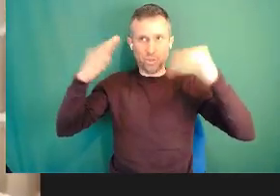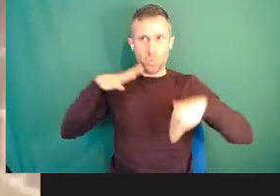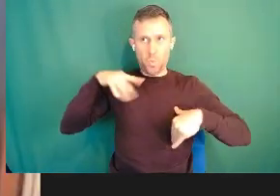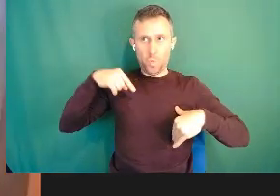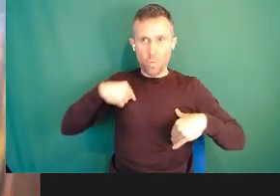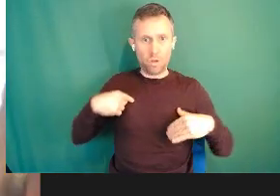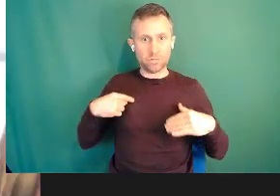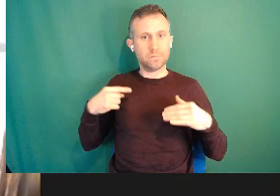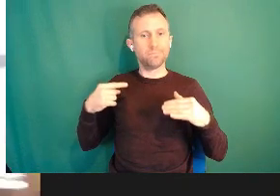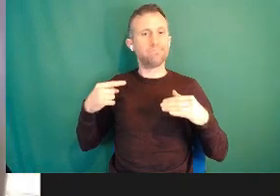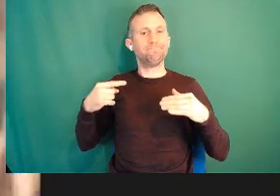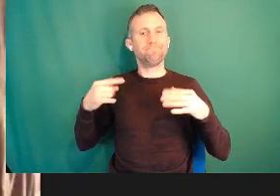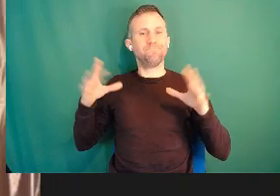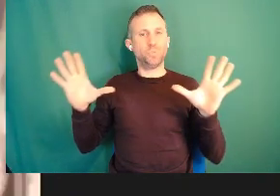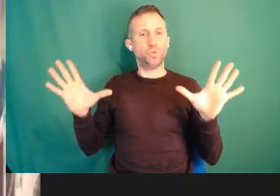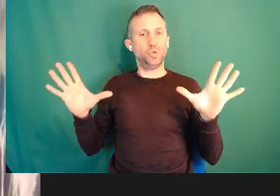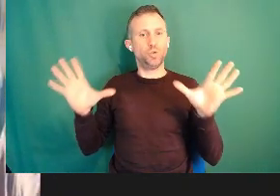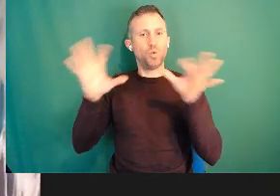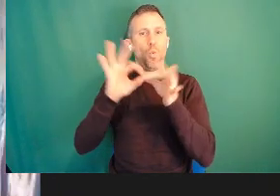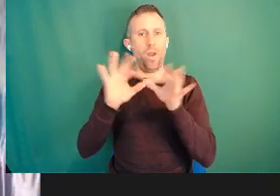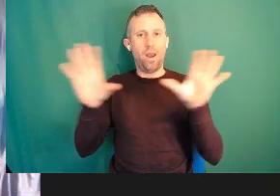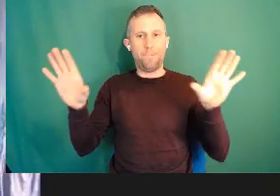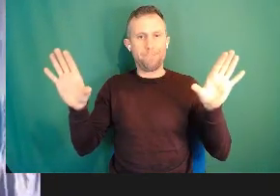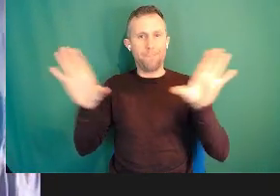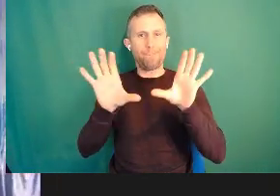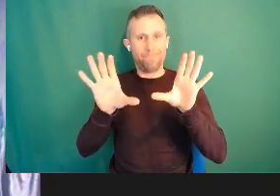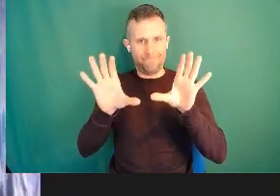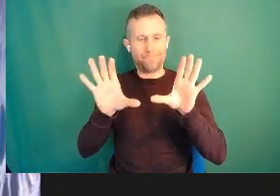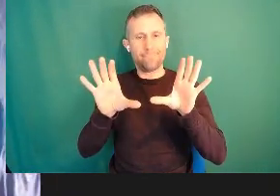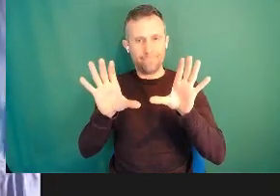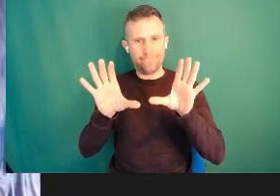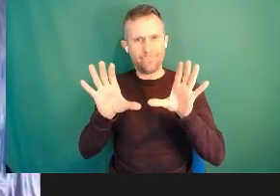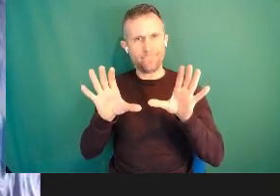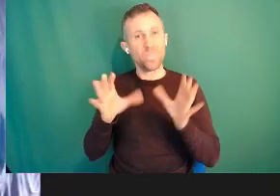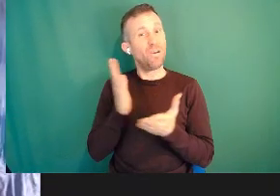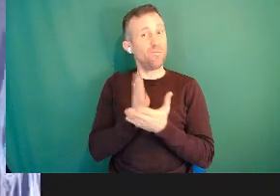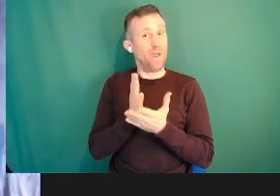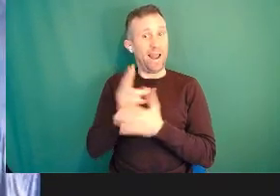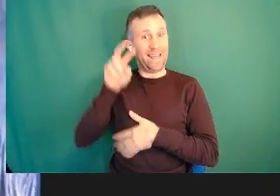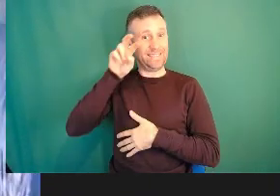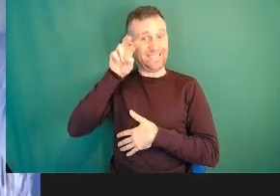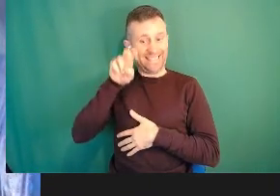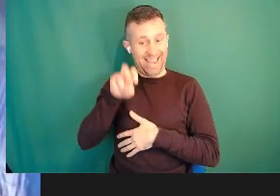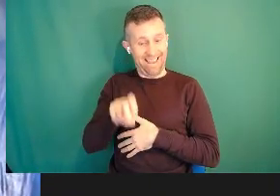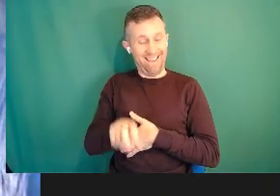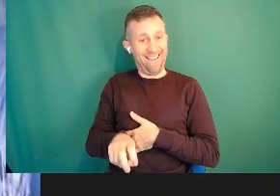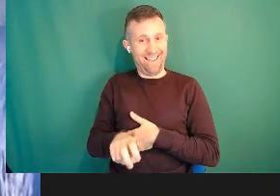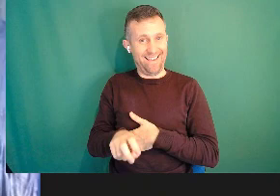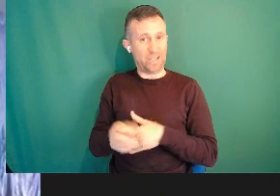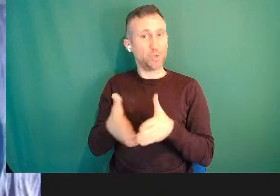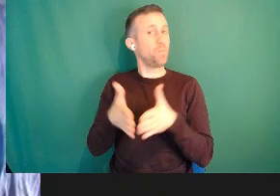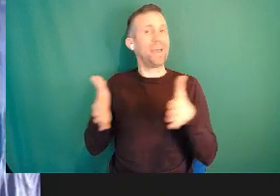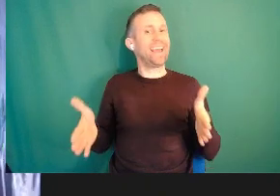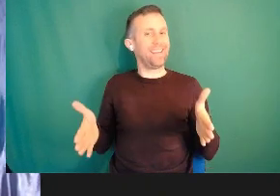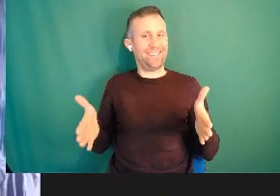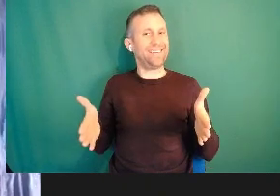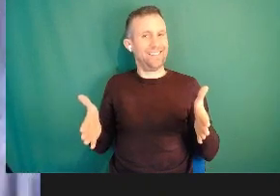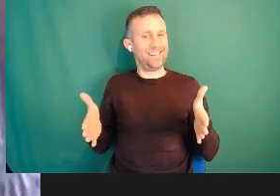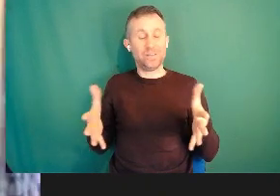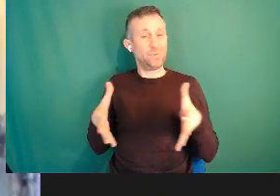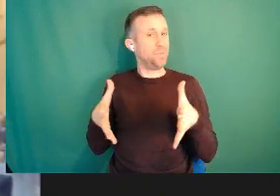big for the space. They very much fill the space. And it was thought previously that they might have been brought from a different part of the